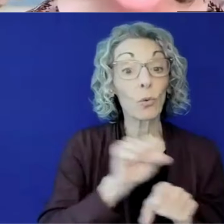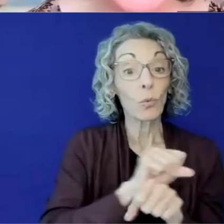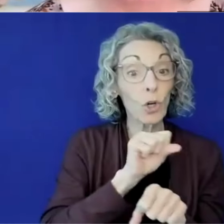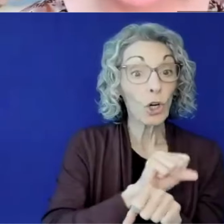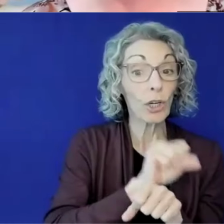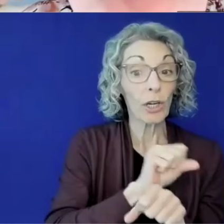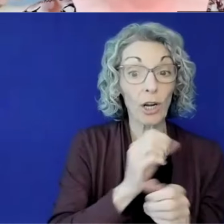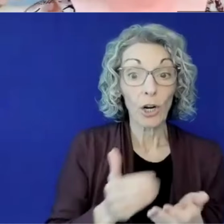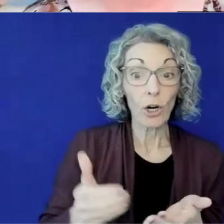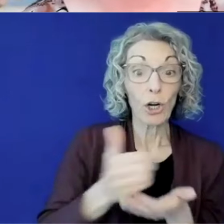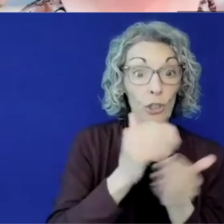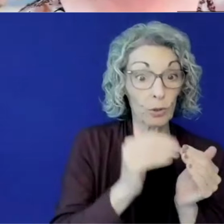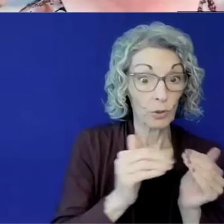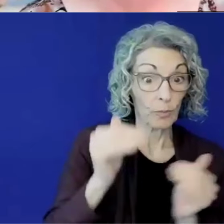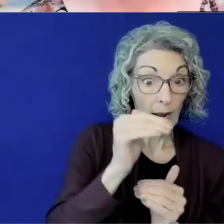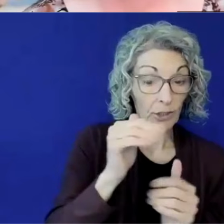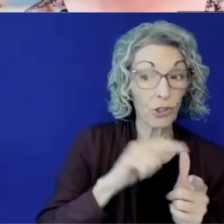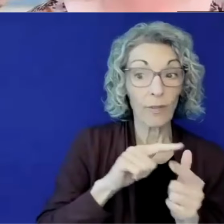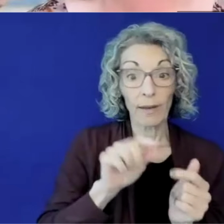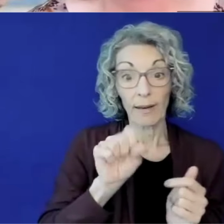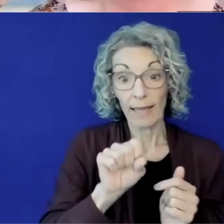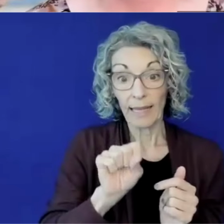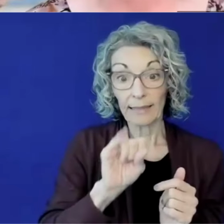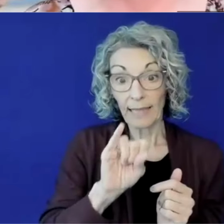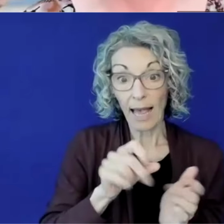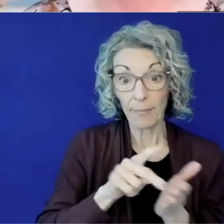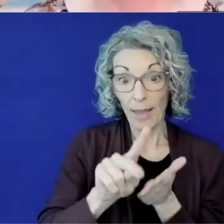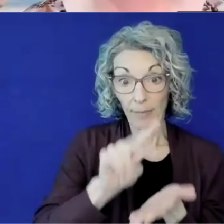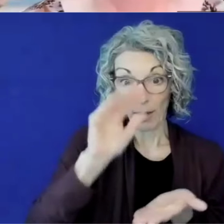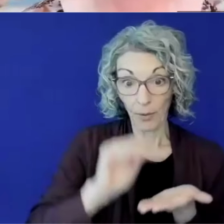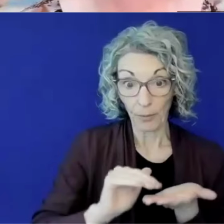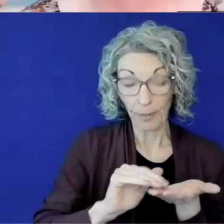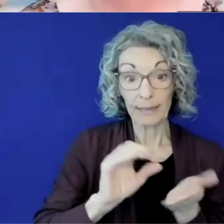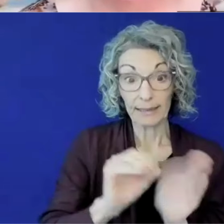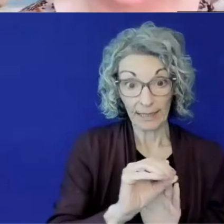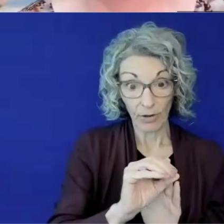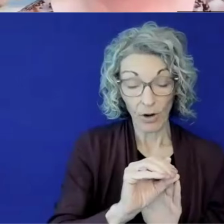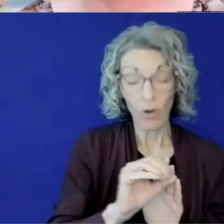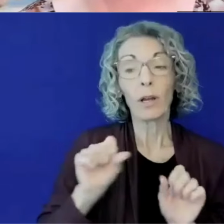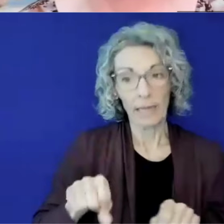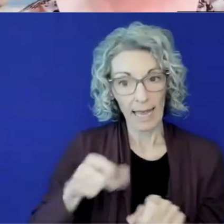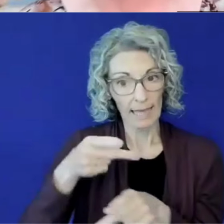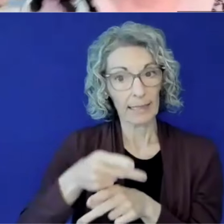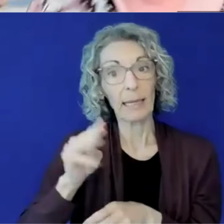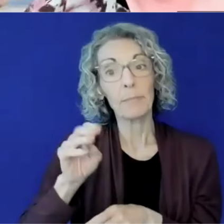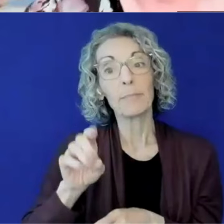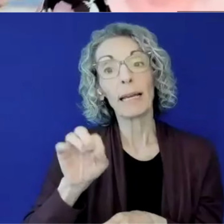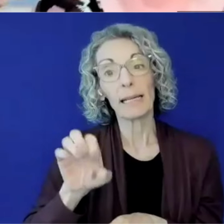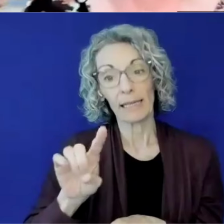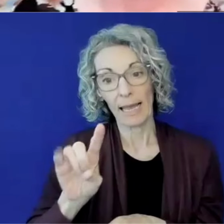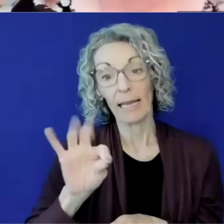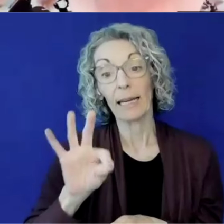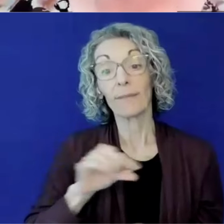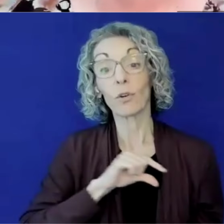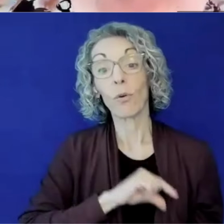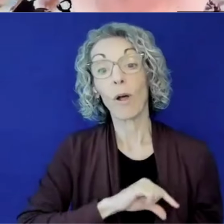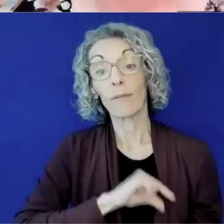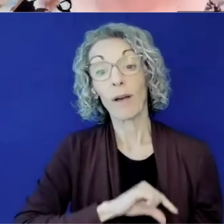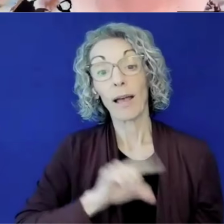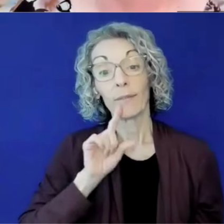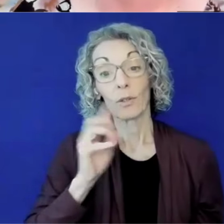your SSI payment will go to zero, you can keep Medicaid if you qualify for 1619B.